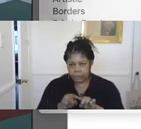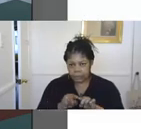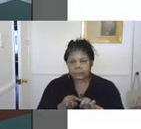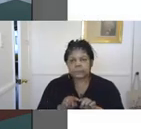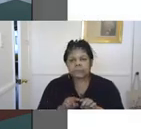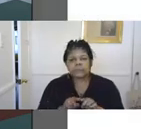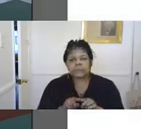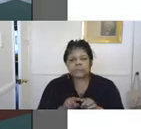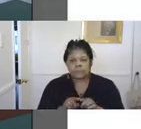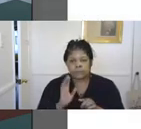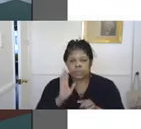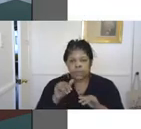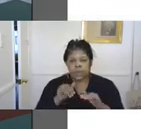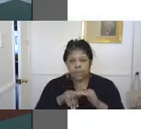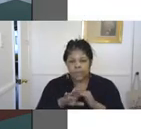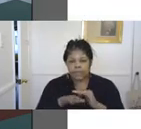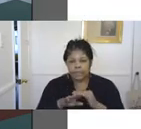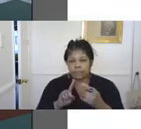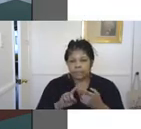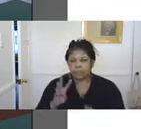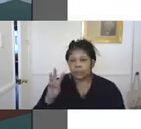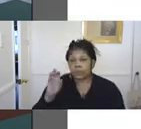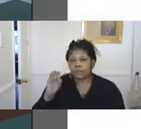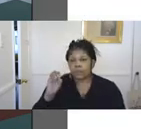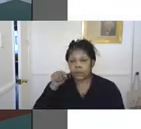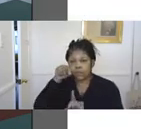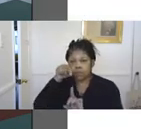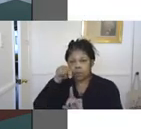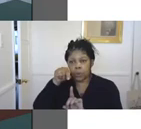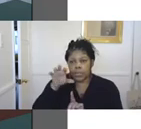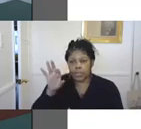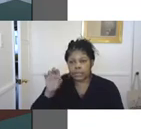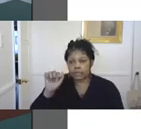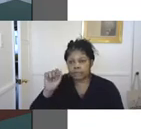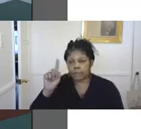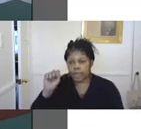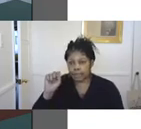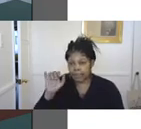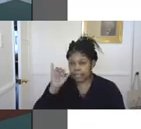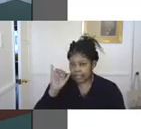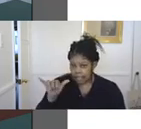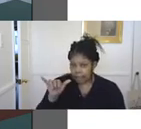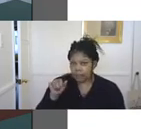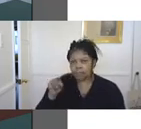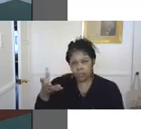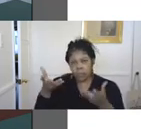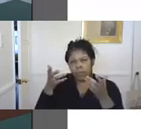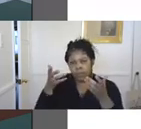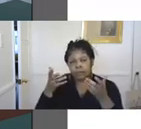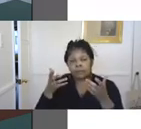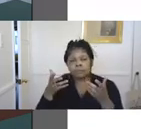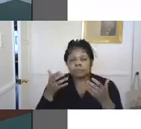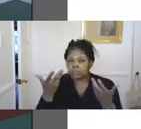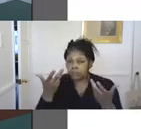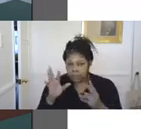would have access to this 40 point flat right here. That's what we want. Okay. So with that one